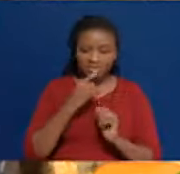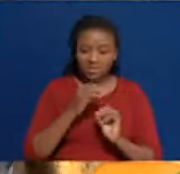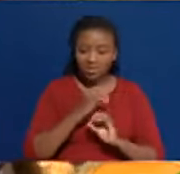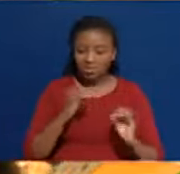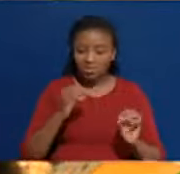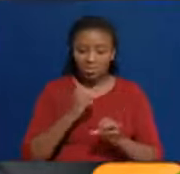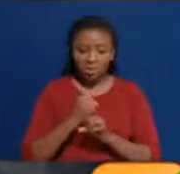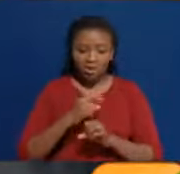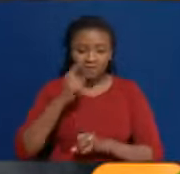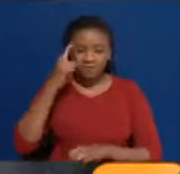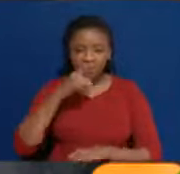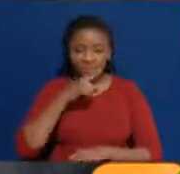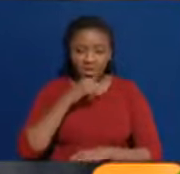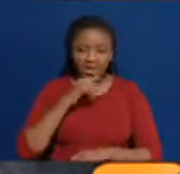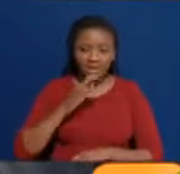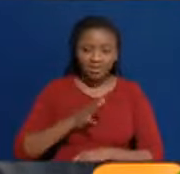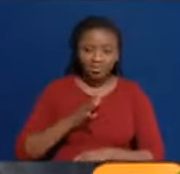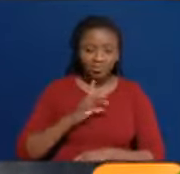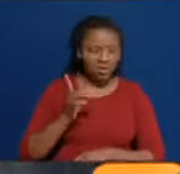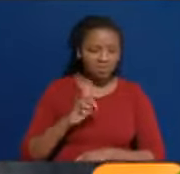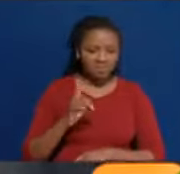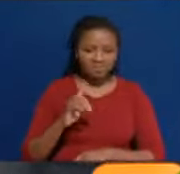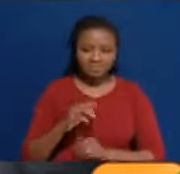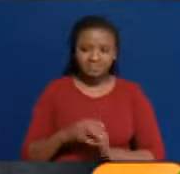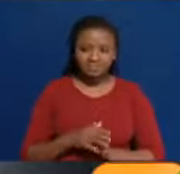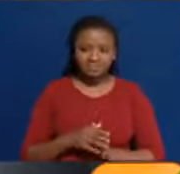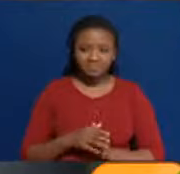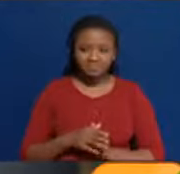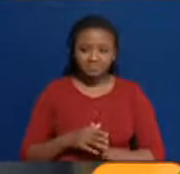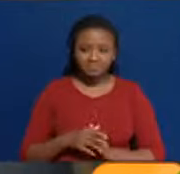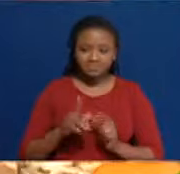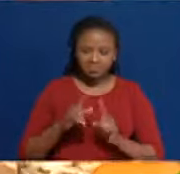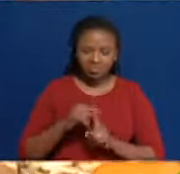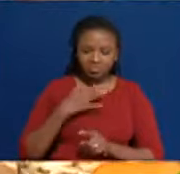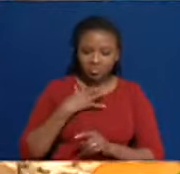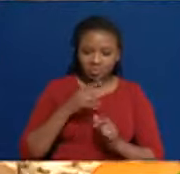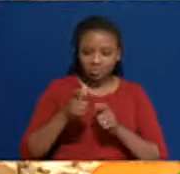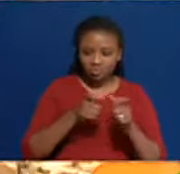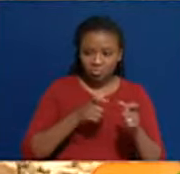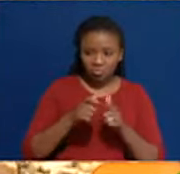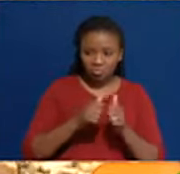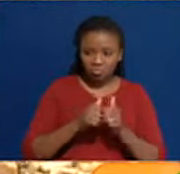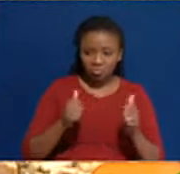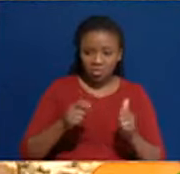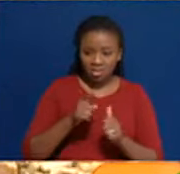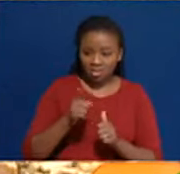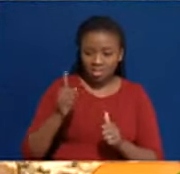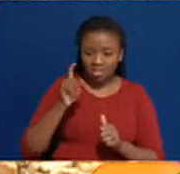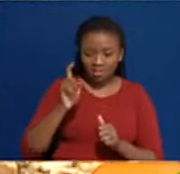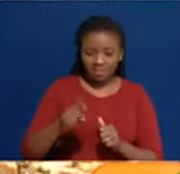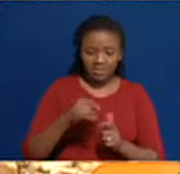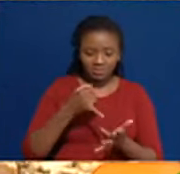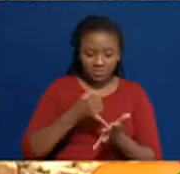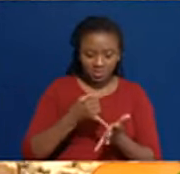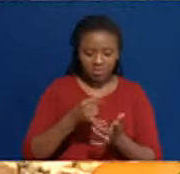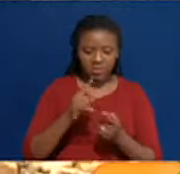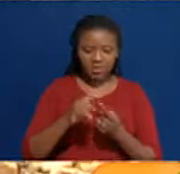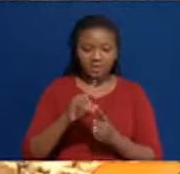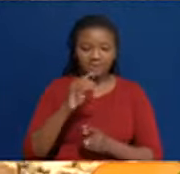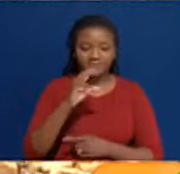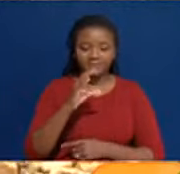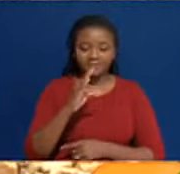wala mwanamke. For efficiency and ease of managing them, they must be in associations, CBOs, who